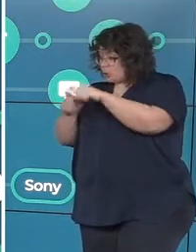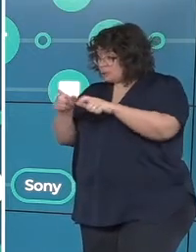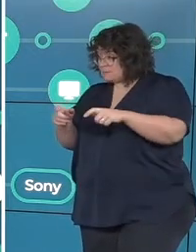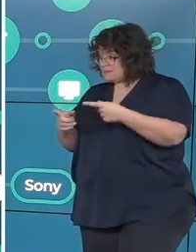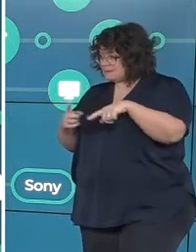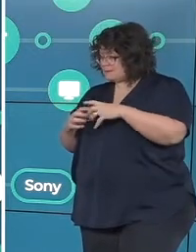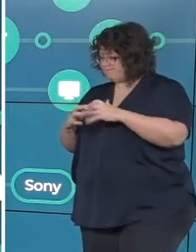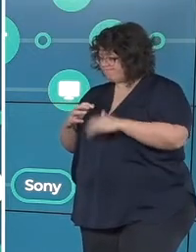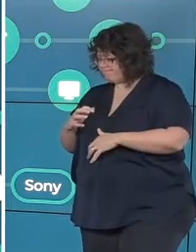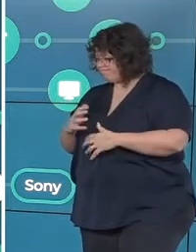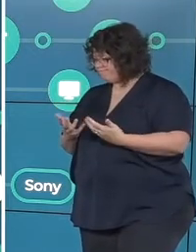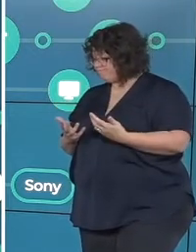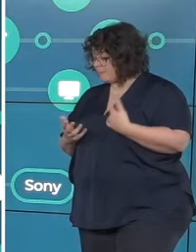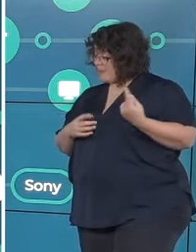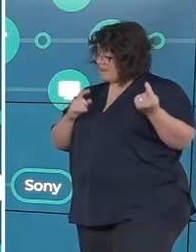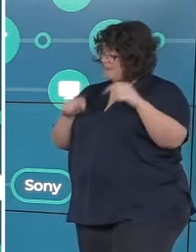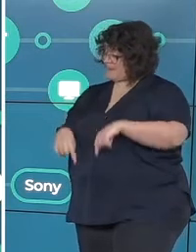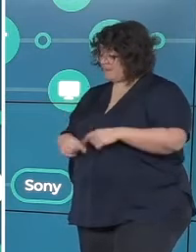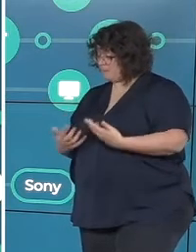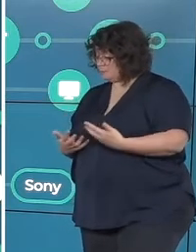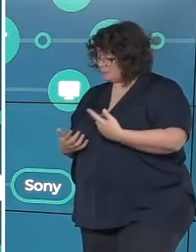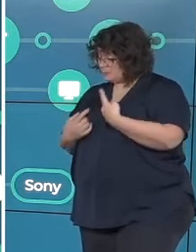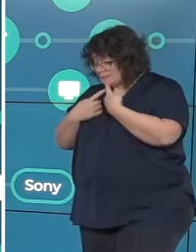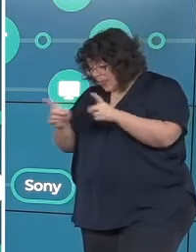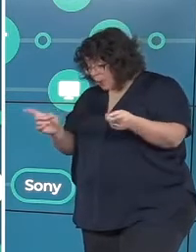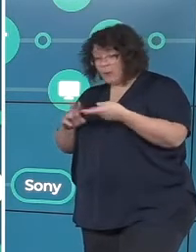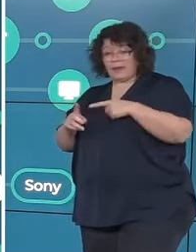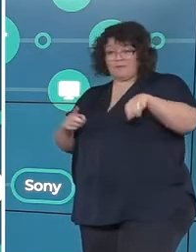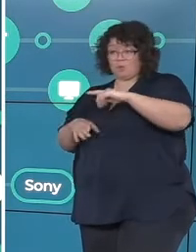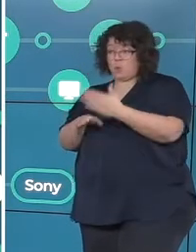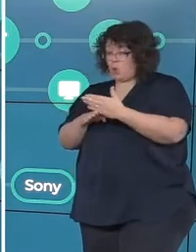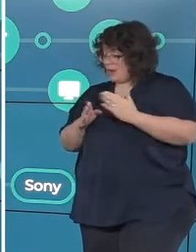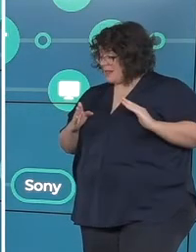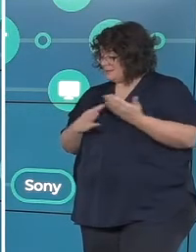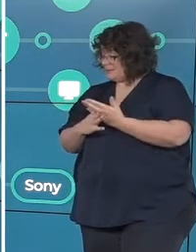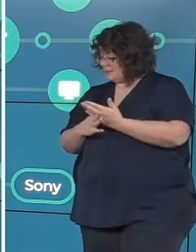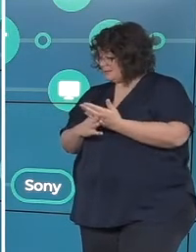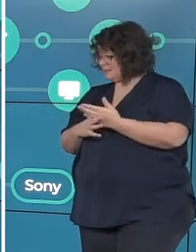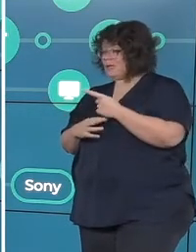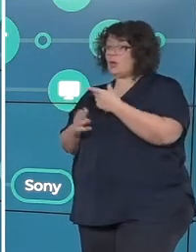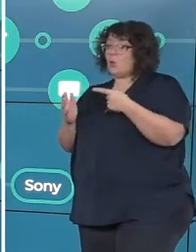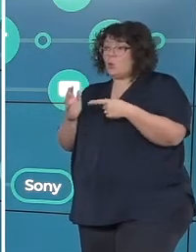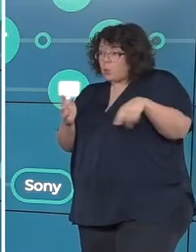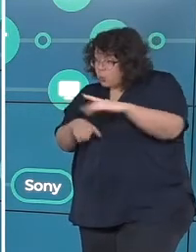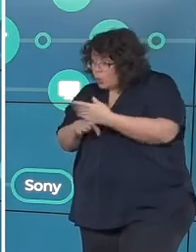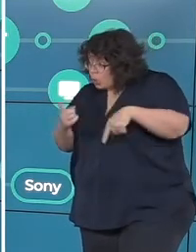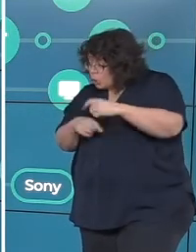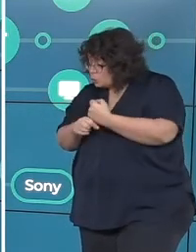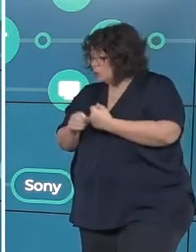the work you do is urgent, it's important, that it really matters. Yeah, there's so much there.